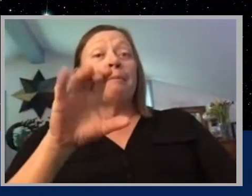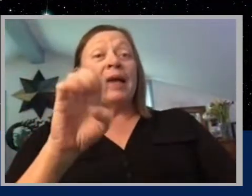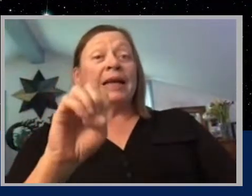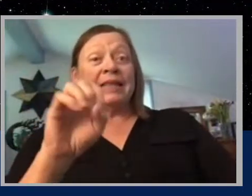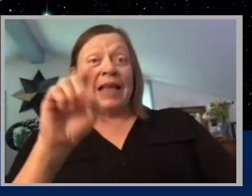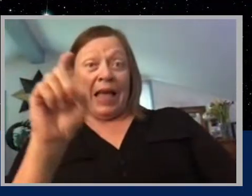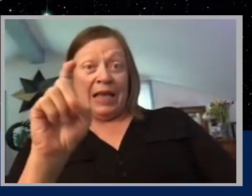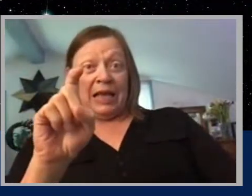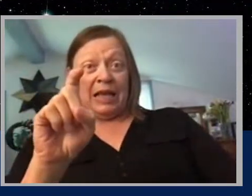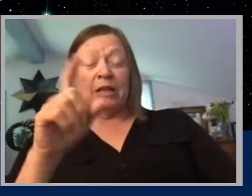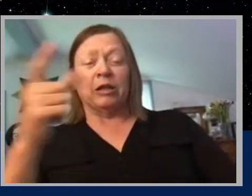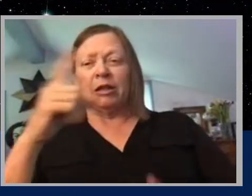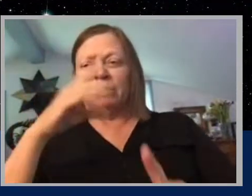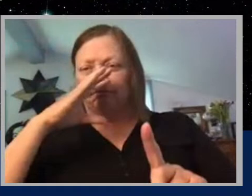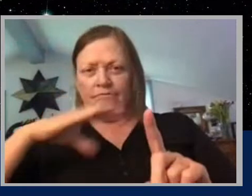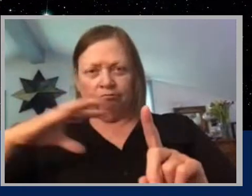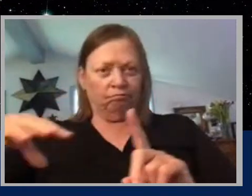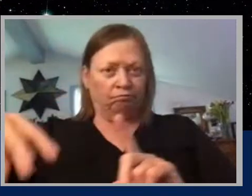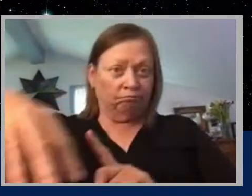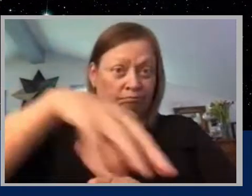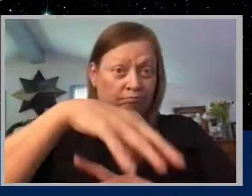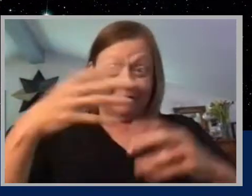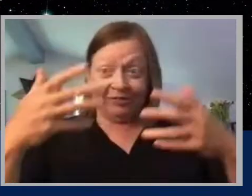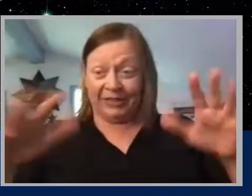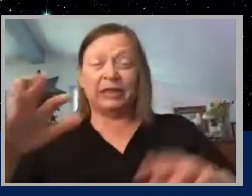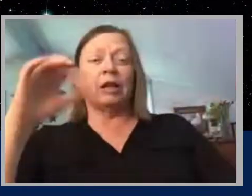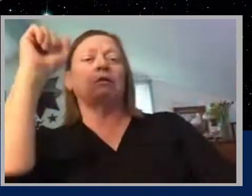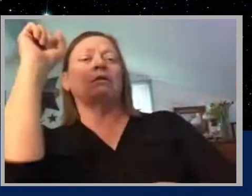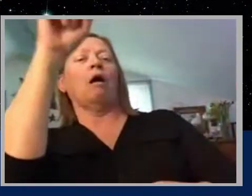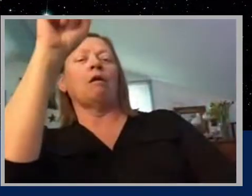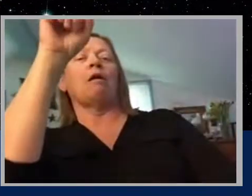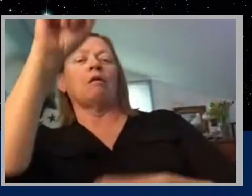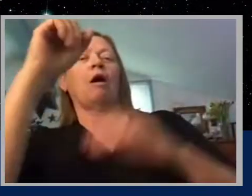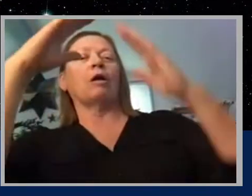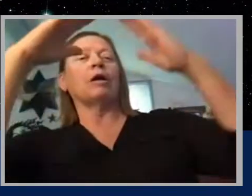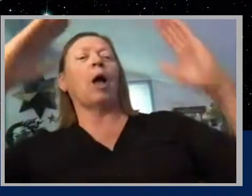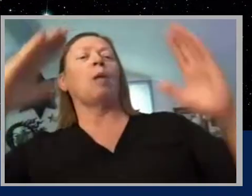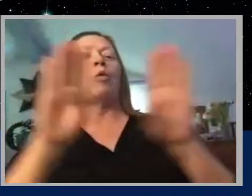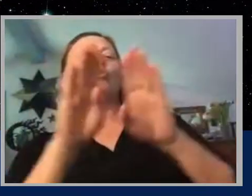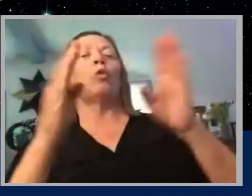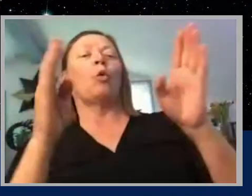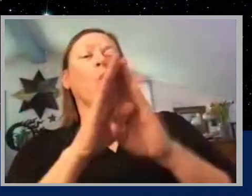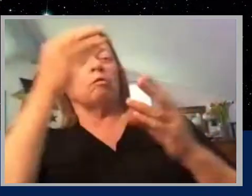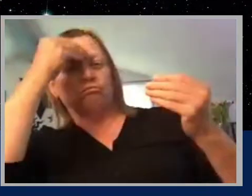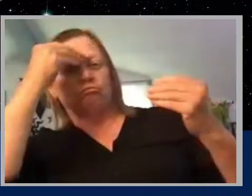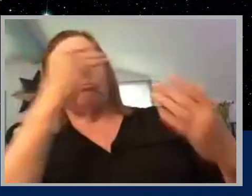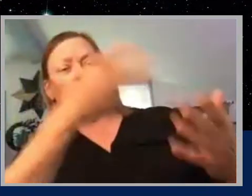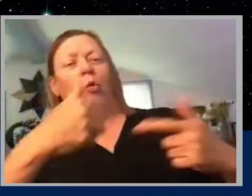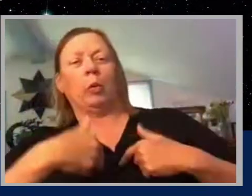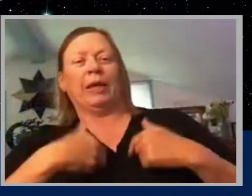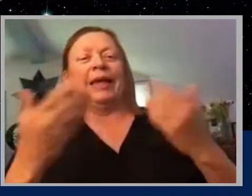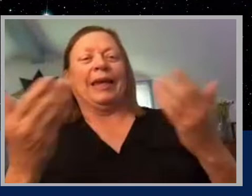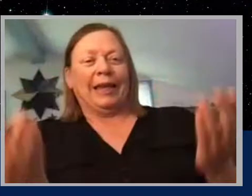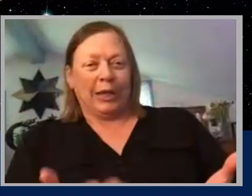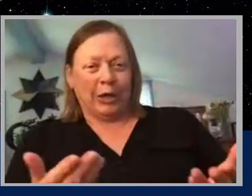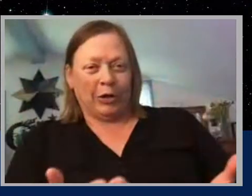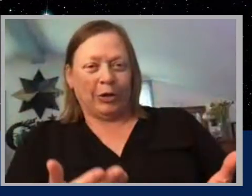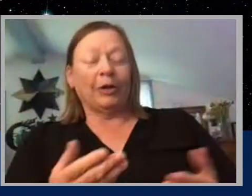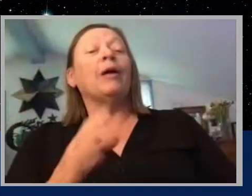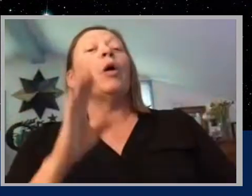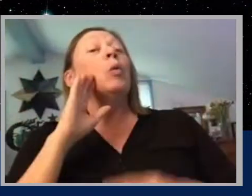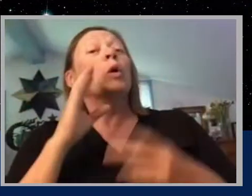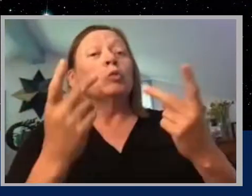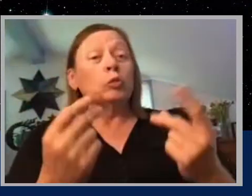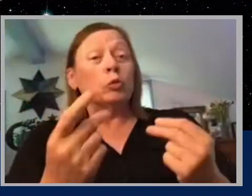say, hey, your recovery forces are here, we're going to be bringing you onto the ship, they slowly start to attach, like you said, some